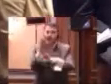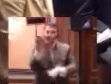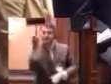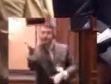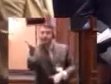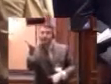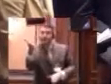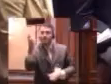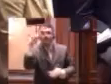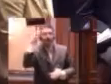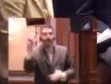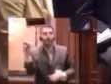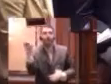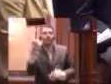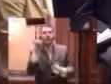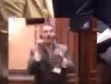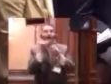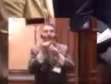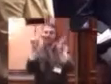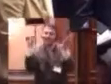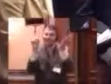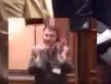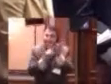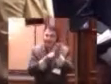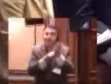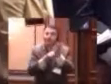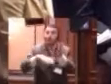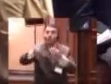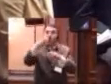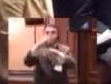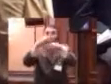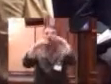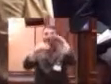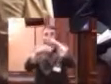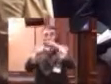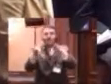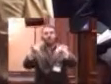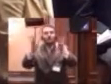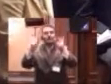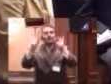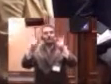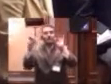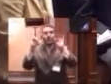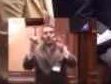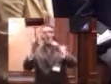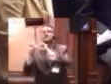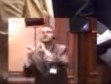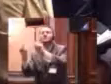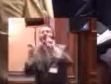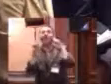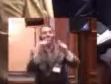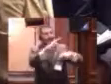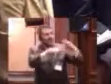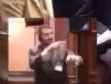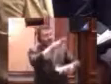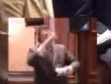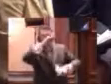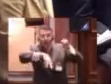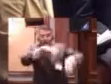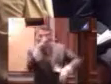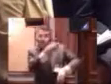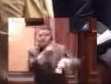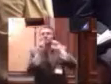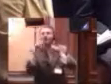institutions, and we also need to reform existing institutions. In Egypt, very quickly, there are